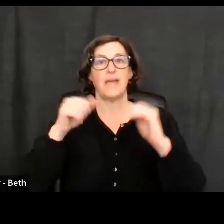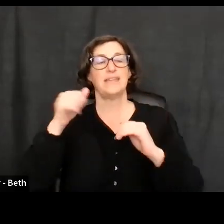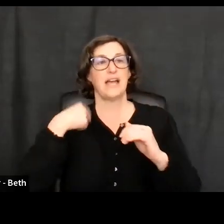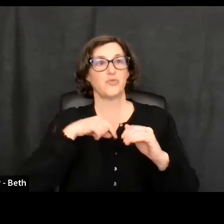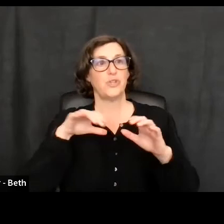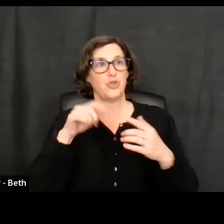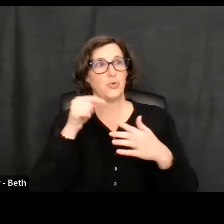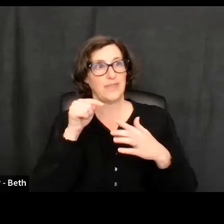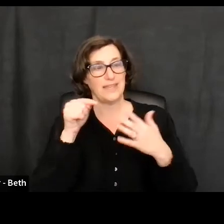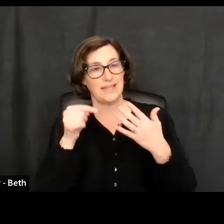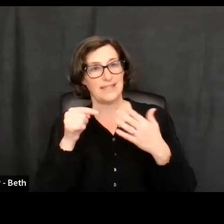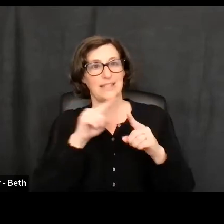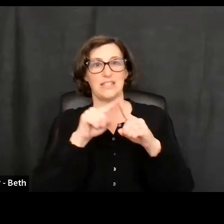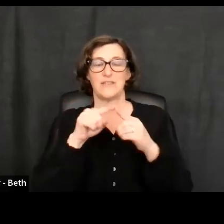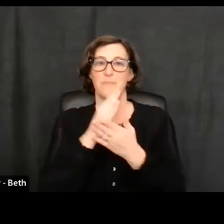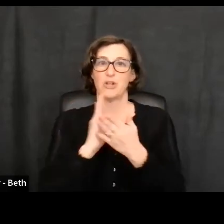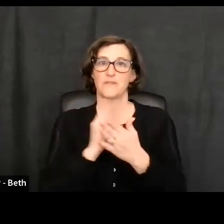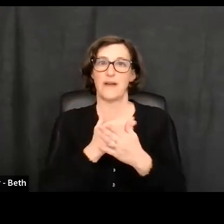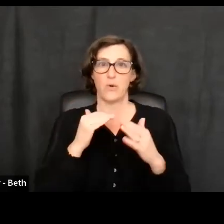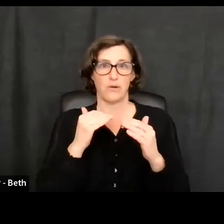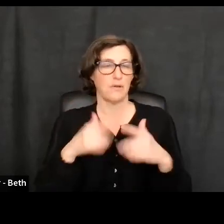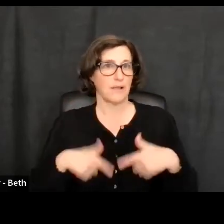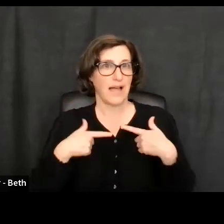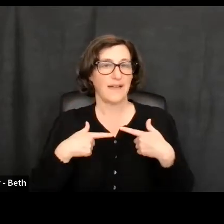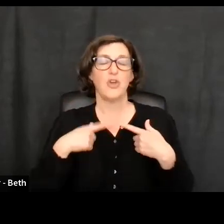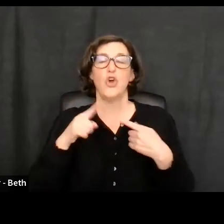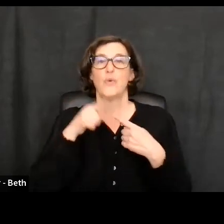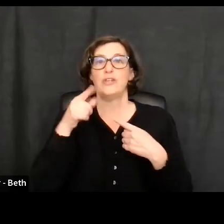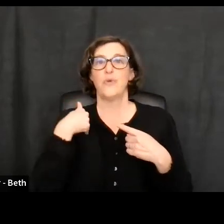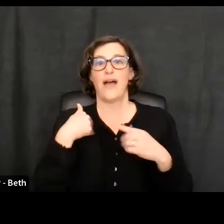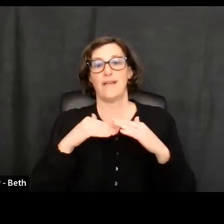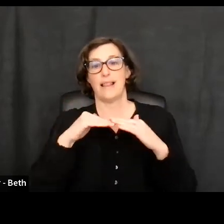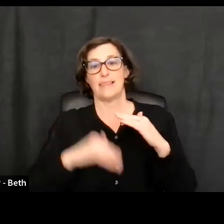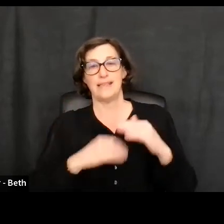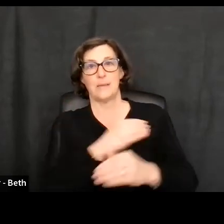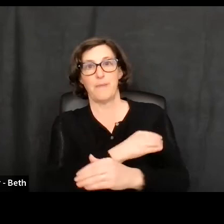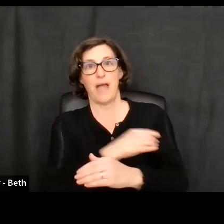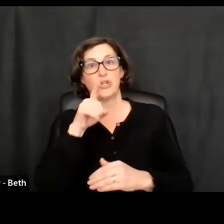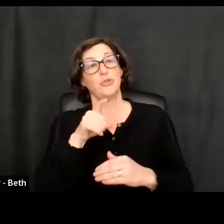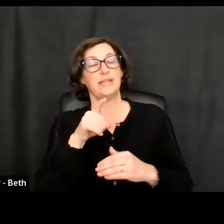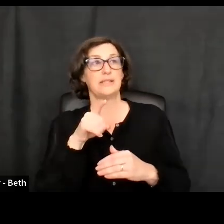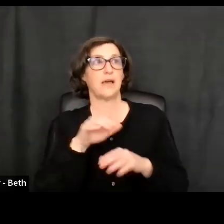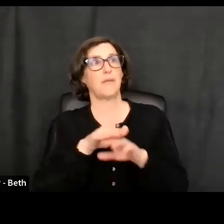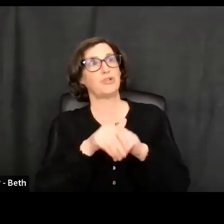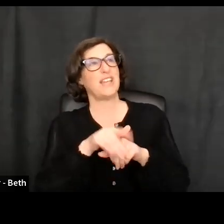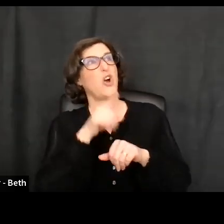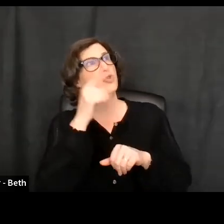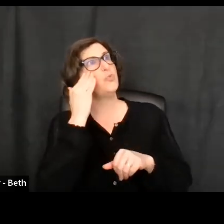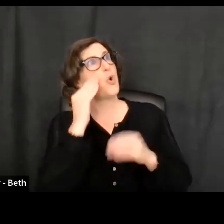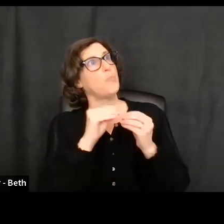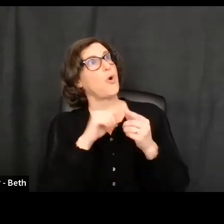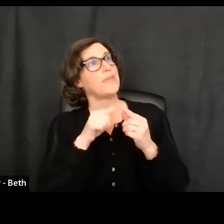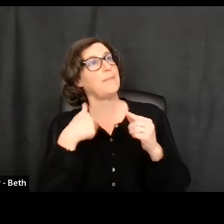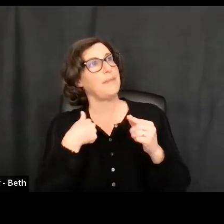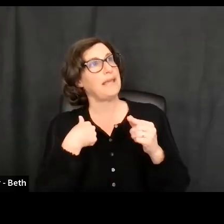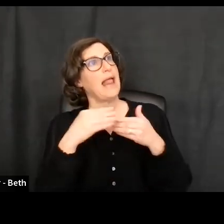areas of our lives. When you have less power, person above you knows less, but you have to pretend they know more. Then you ask questions that are leading them to give you the training that you need.